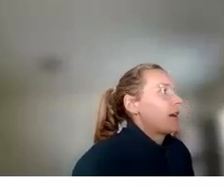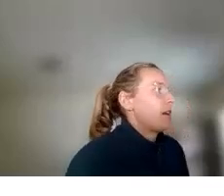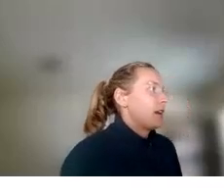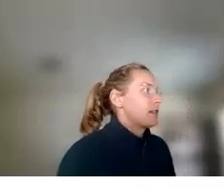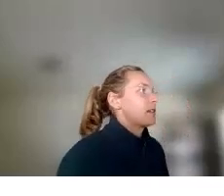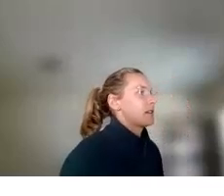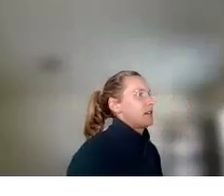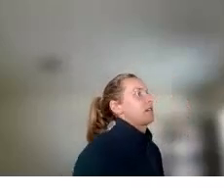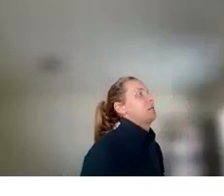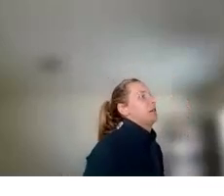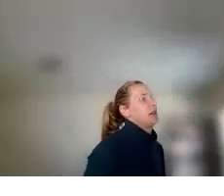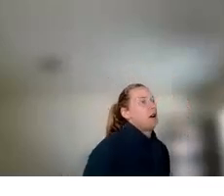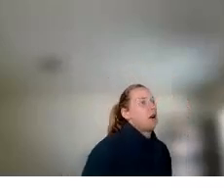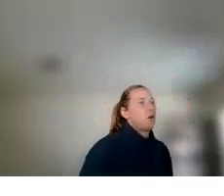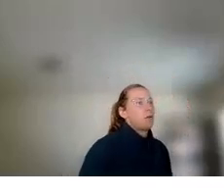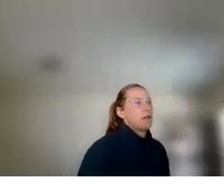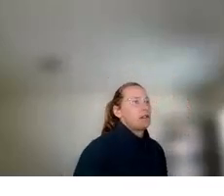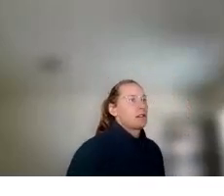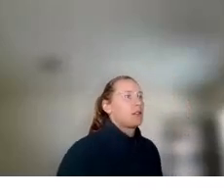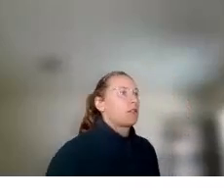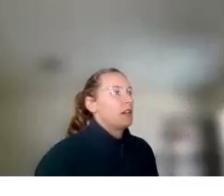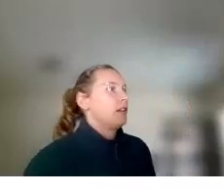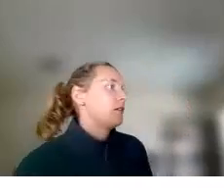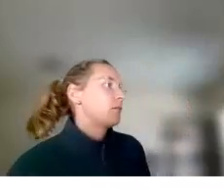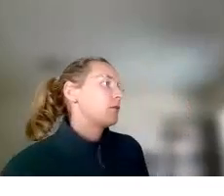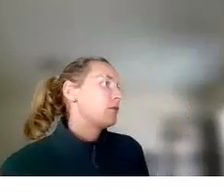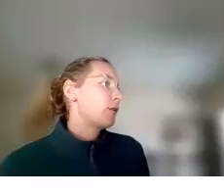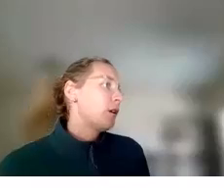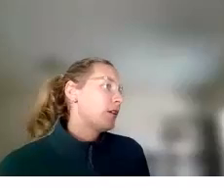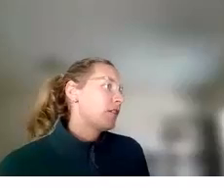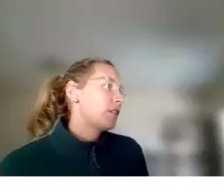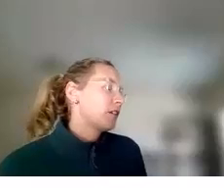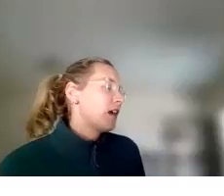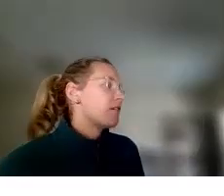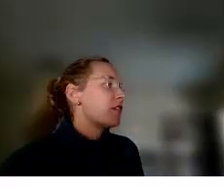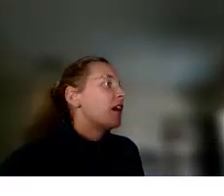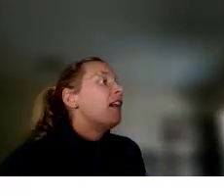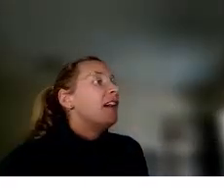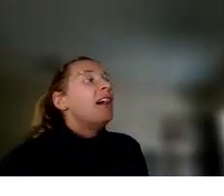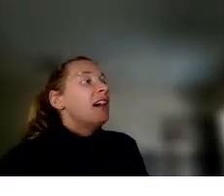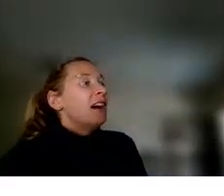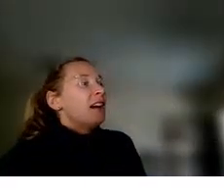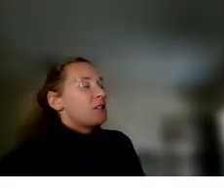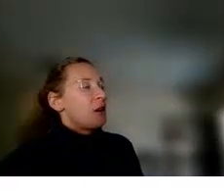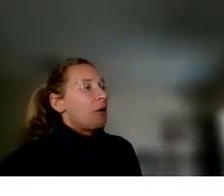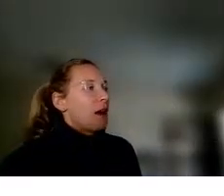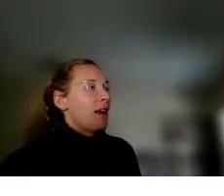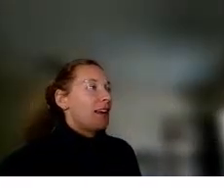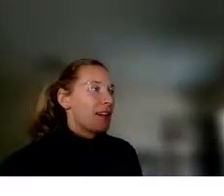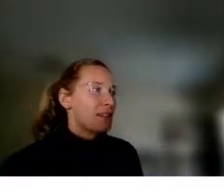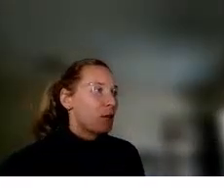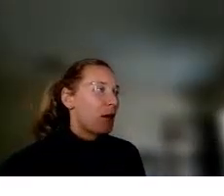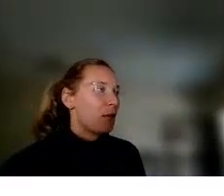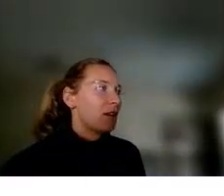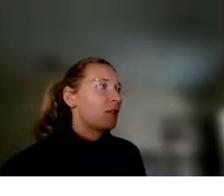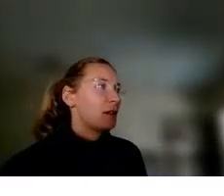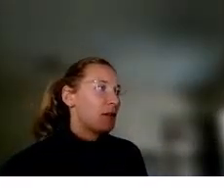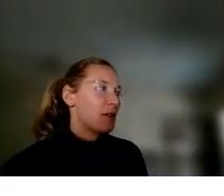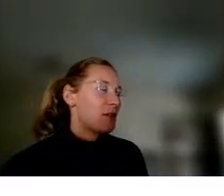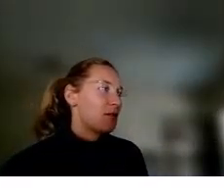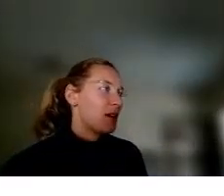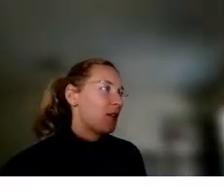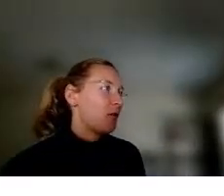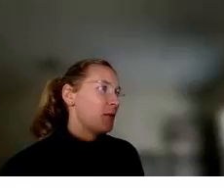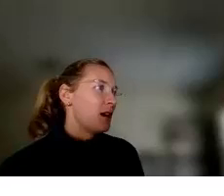needs require enhanced accessibility at home, and this could greatly improve the quality of their life. So yes, while we